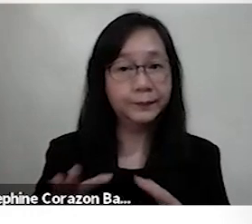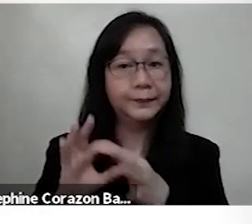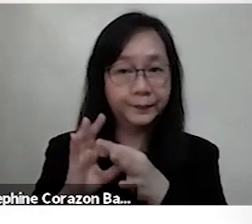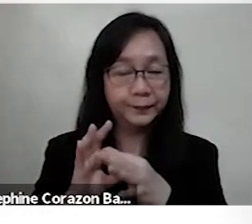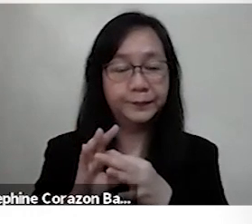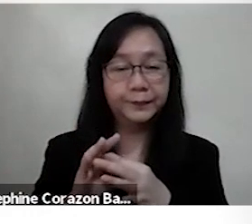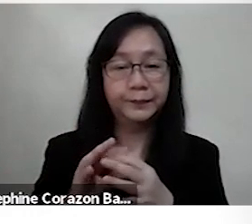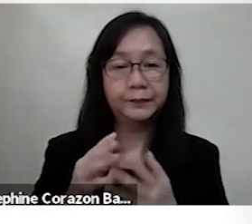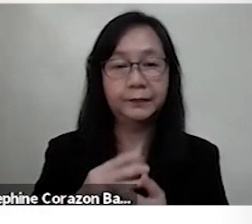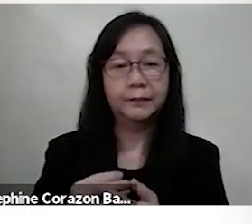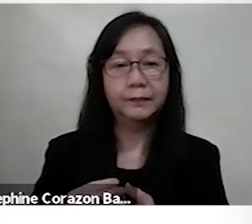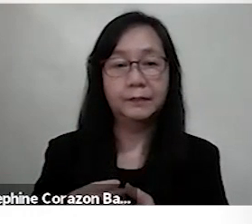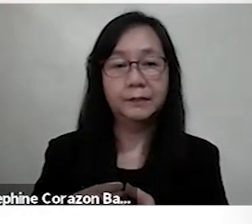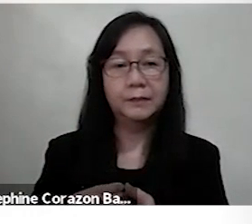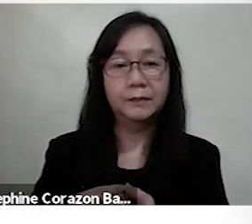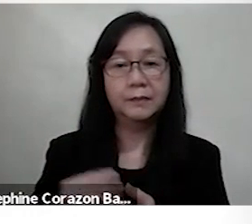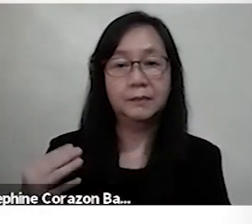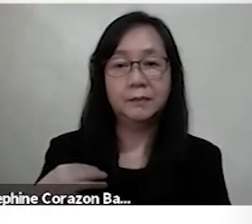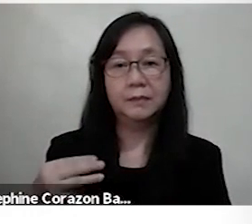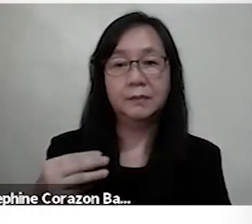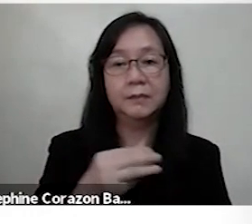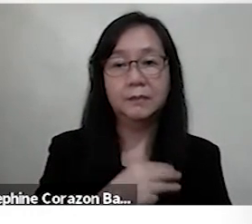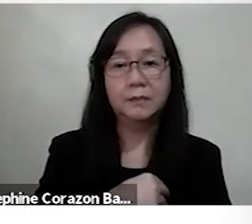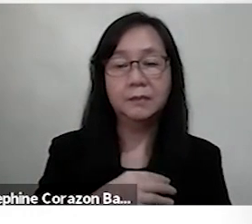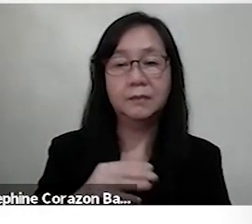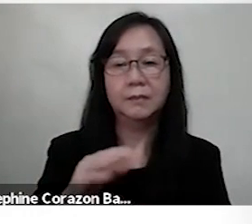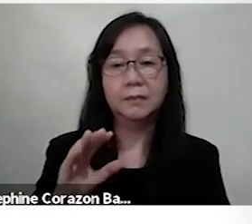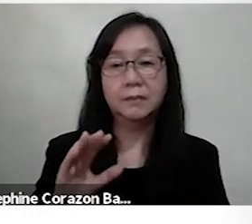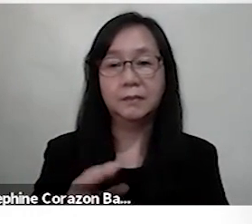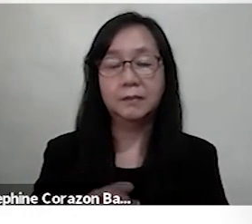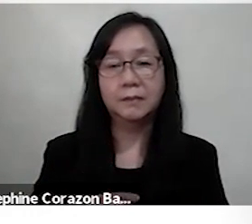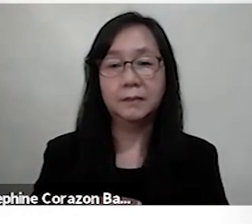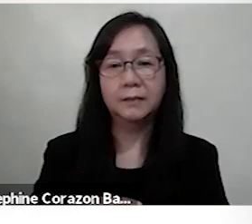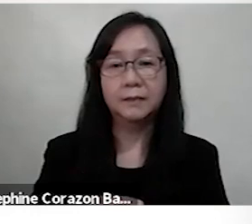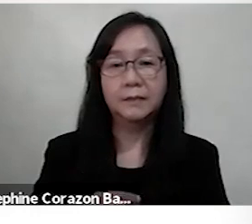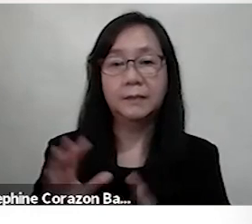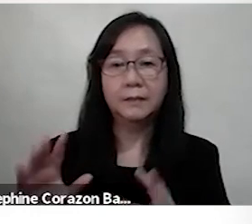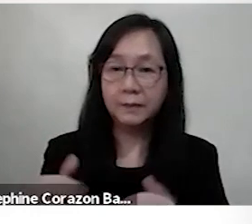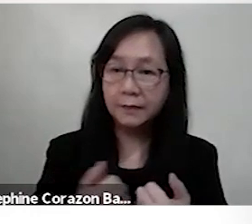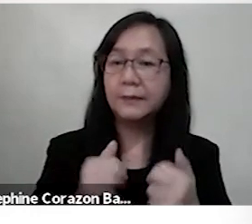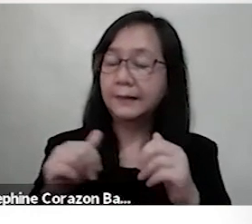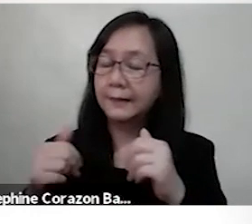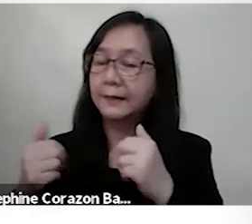the Committee on the Rights of Children. The list of issues